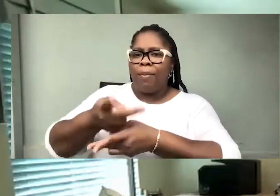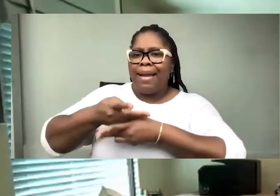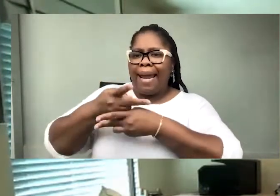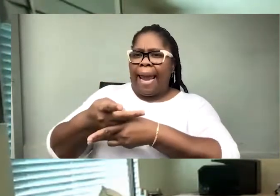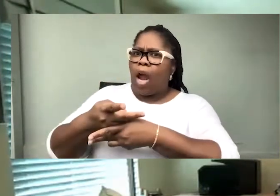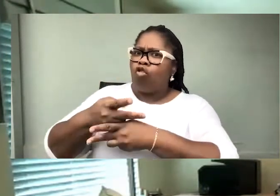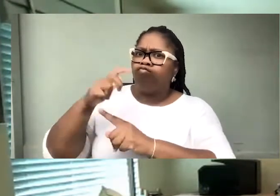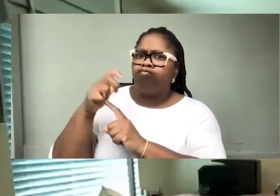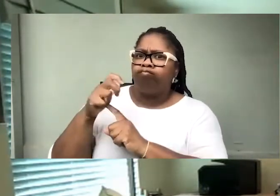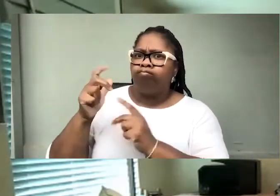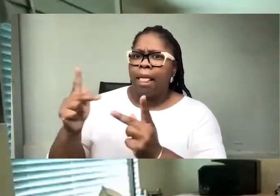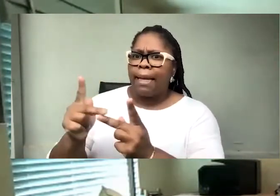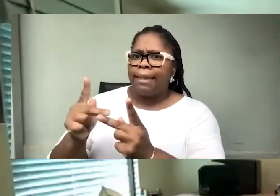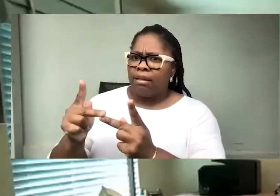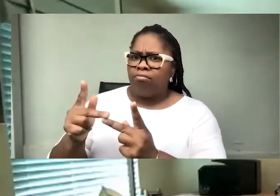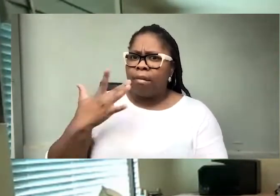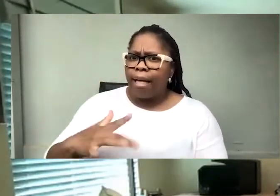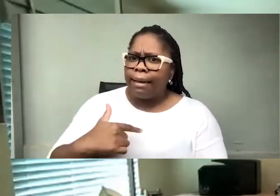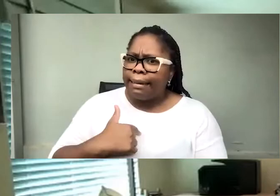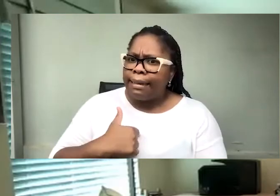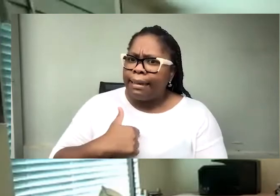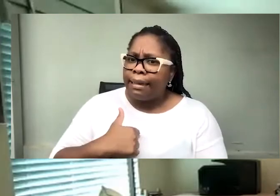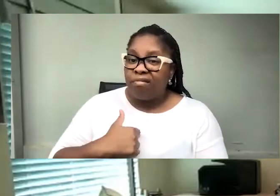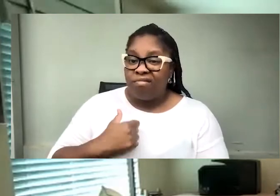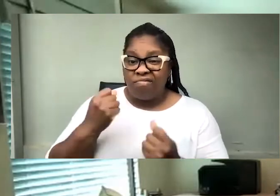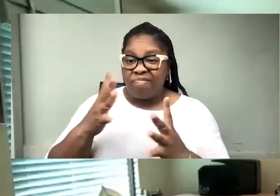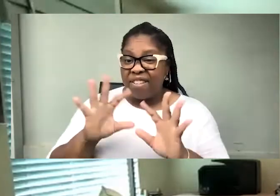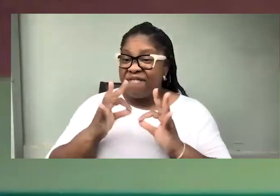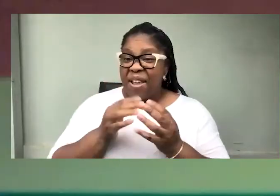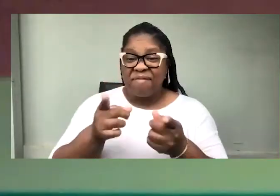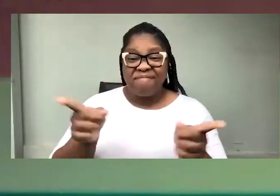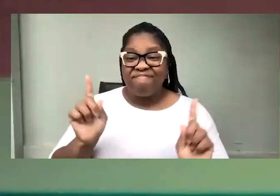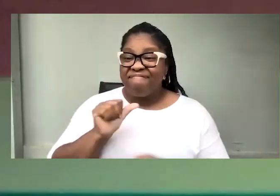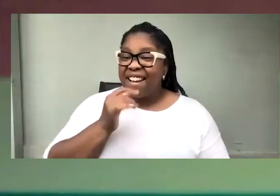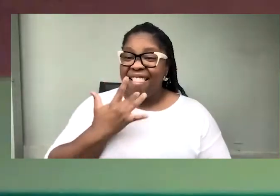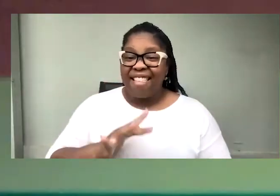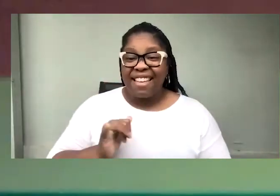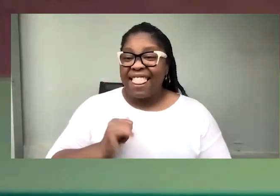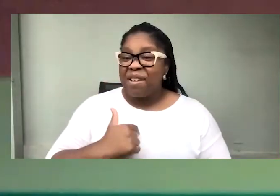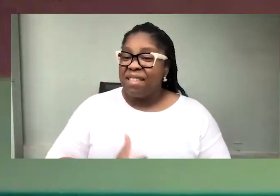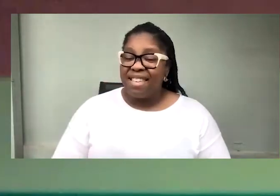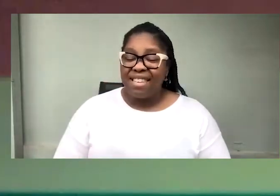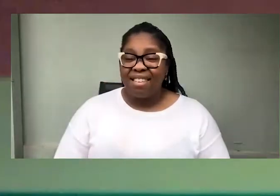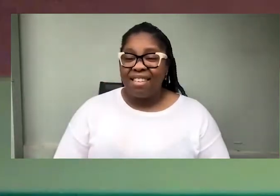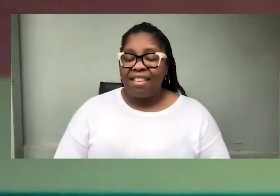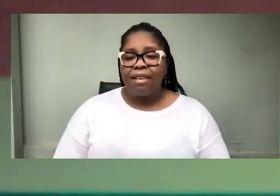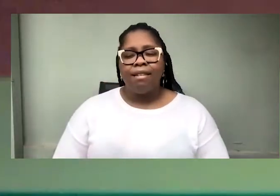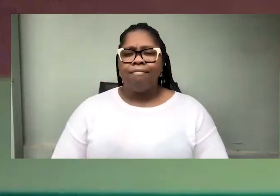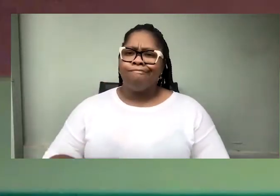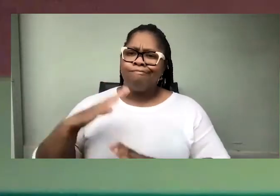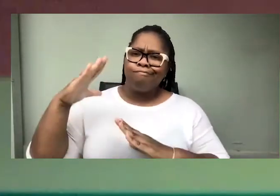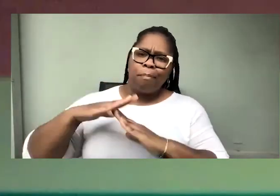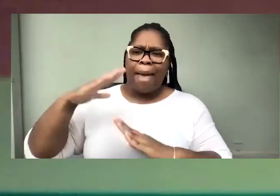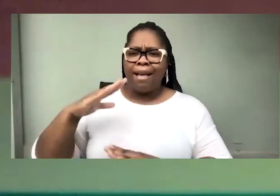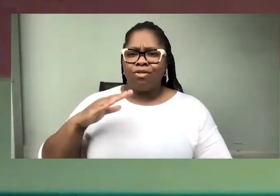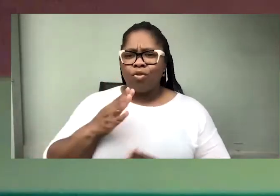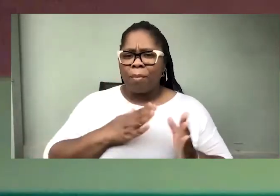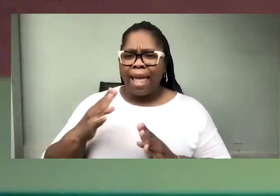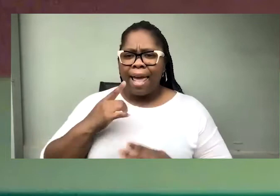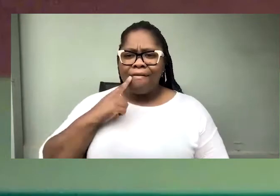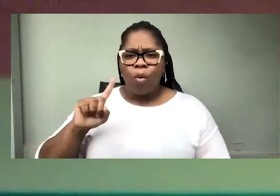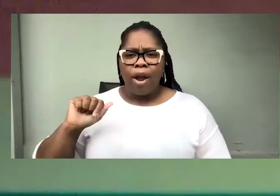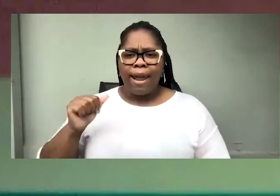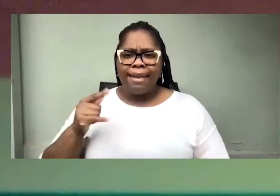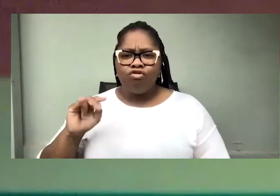But I'm lucky. A lot of families aren't as lucky to have that. The master plan for aging, it seems like all